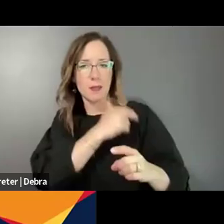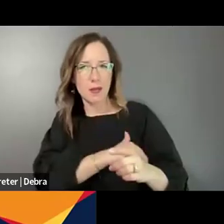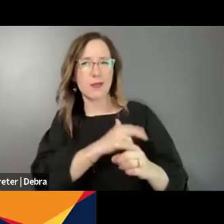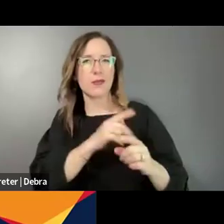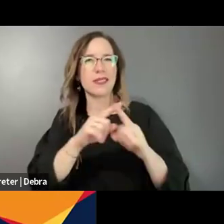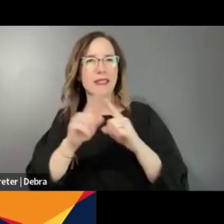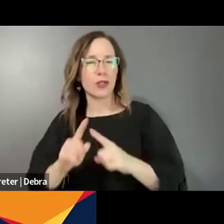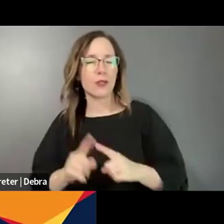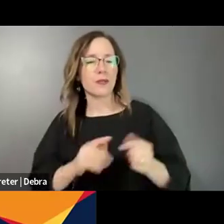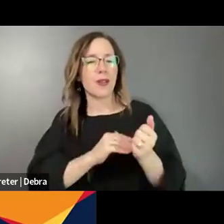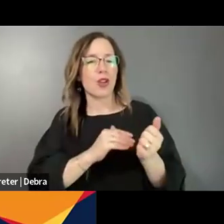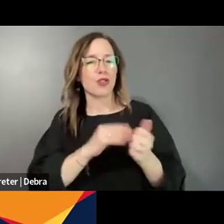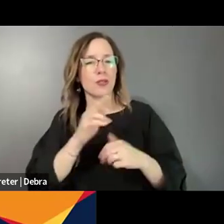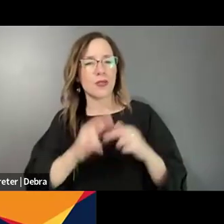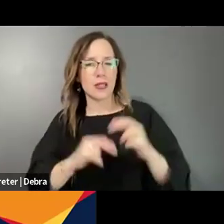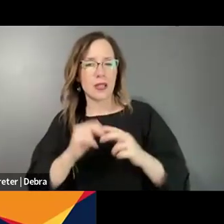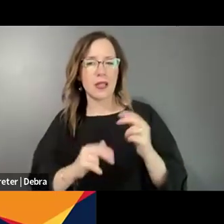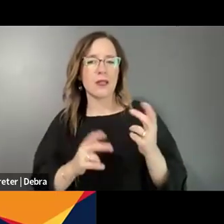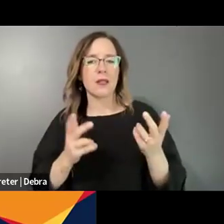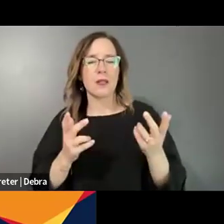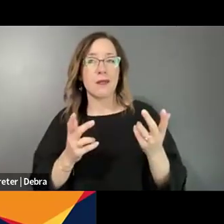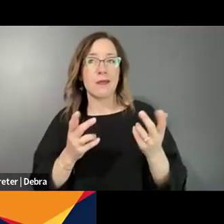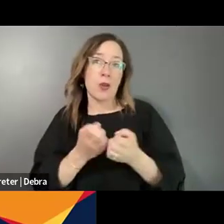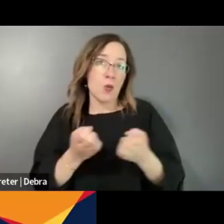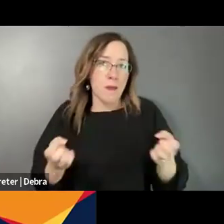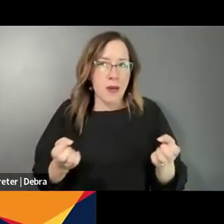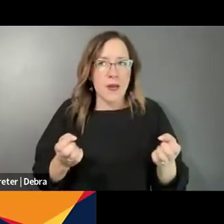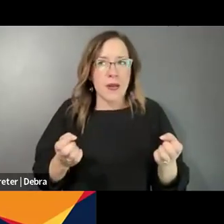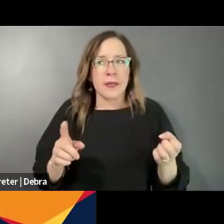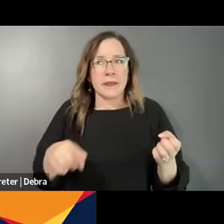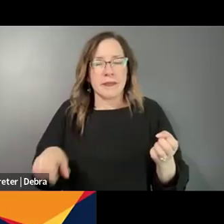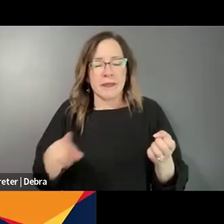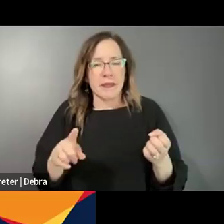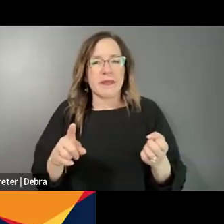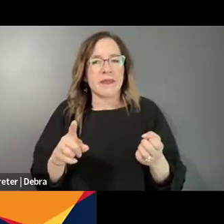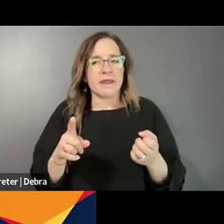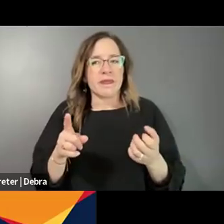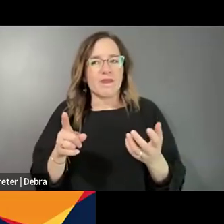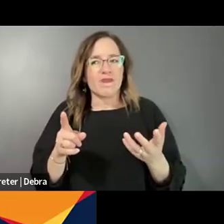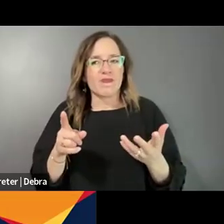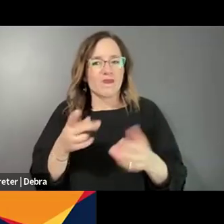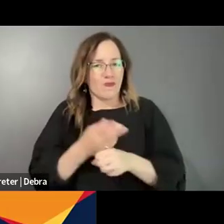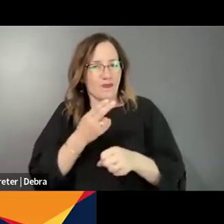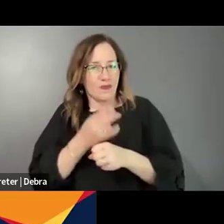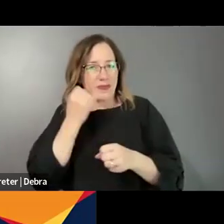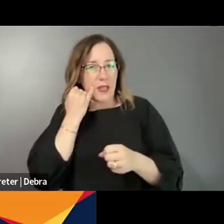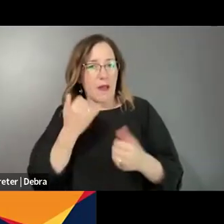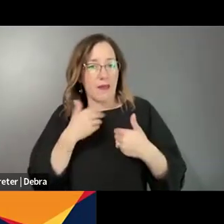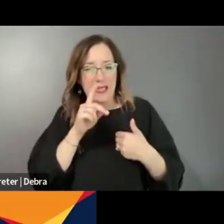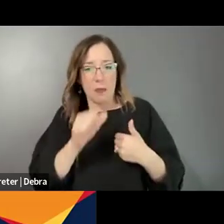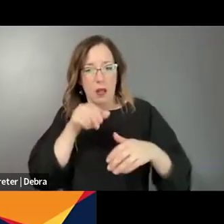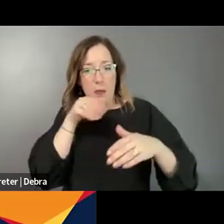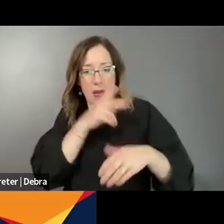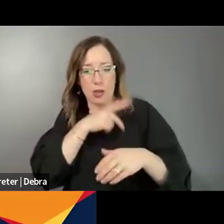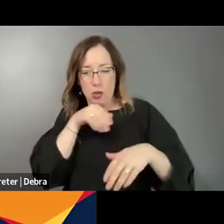different doctor facilities about the equipment that they use when people with disabilities come in,